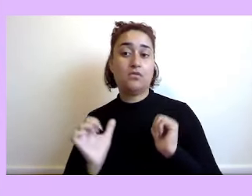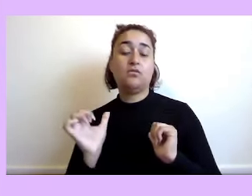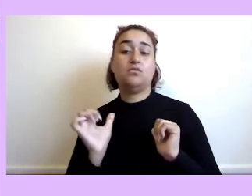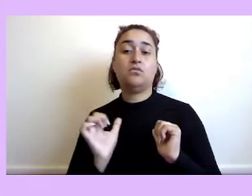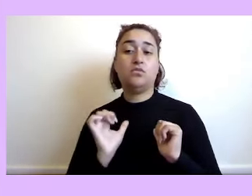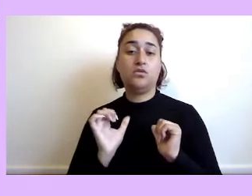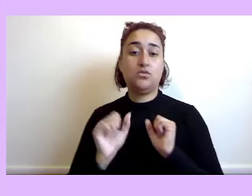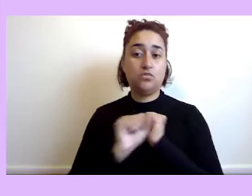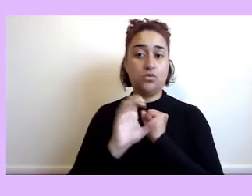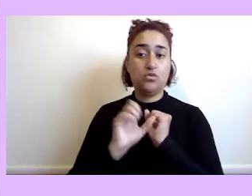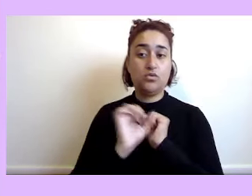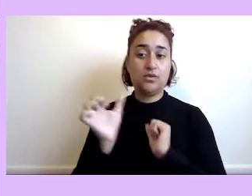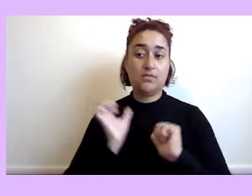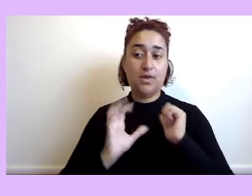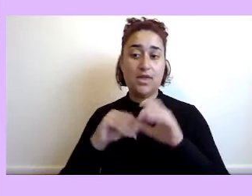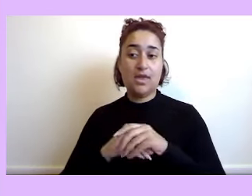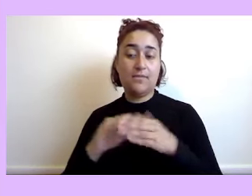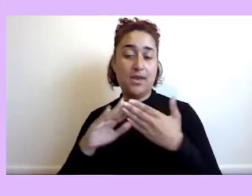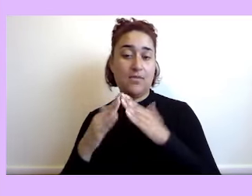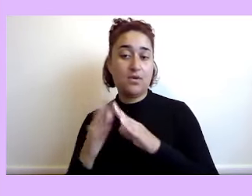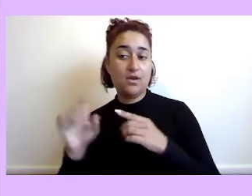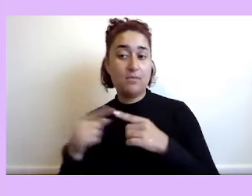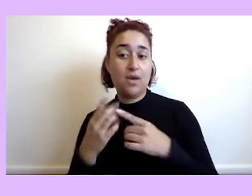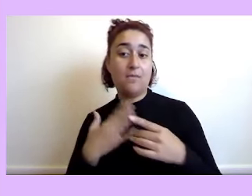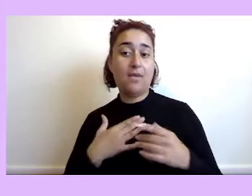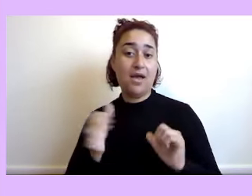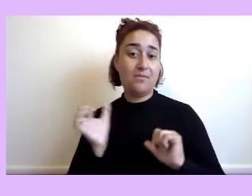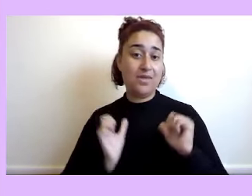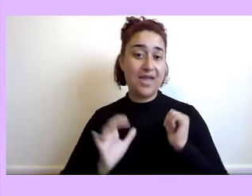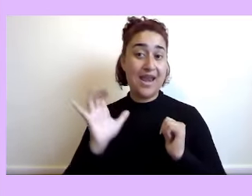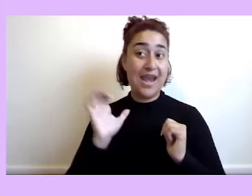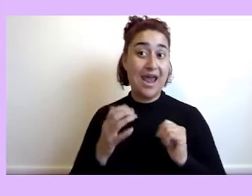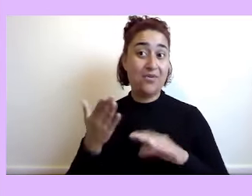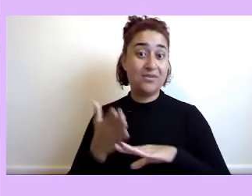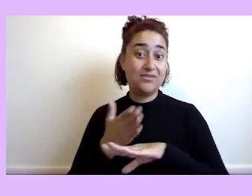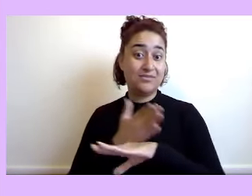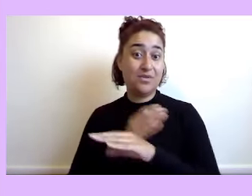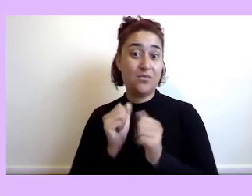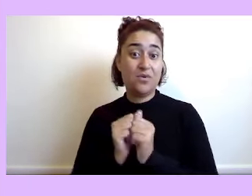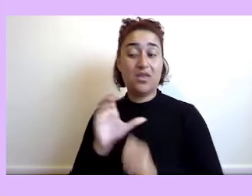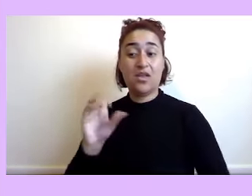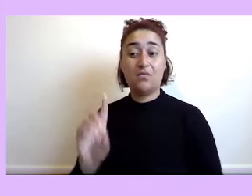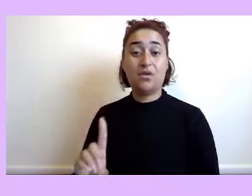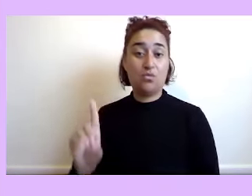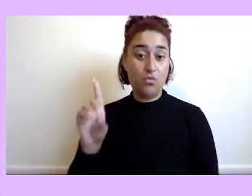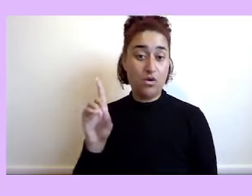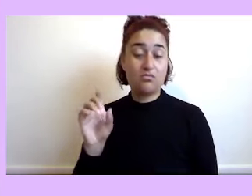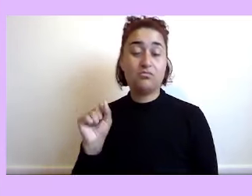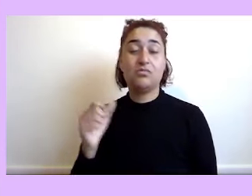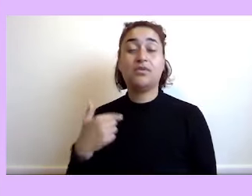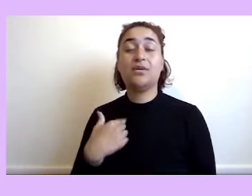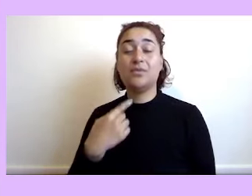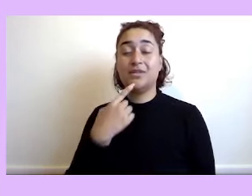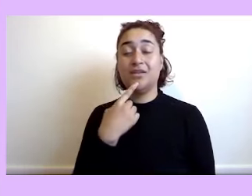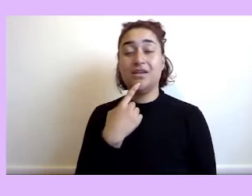my neighborhood. And now that play is in further development with Company One. And so I would say that, you know, a